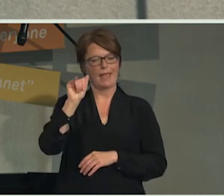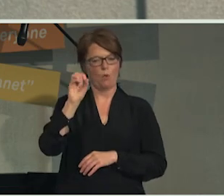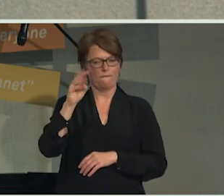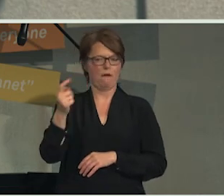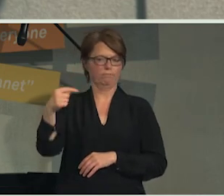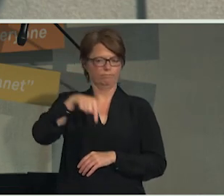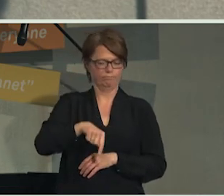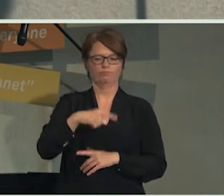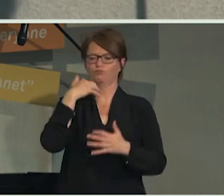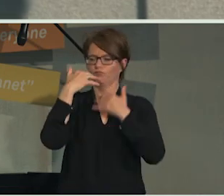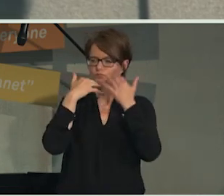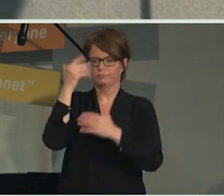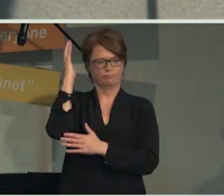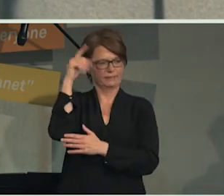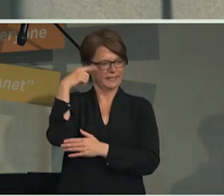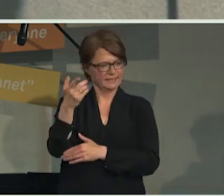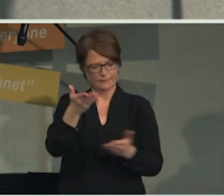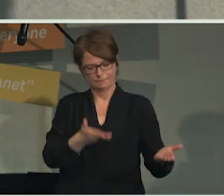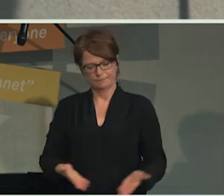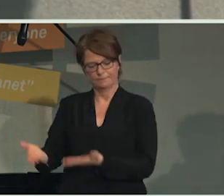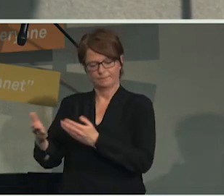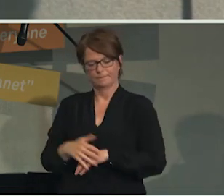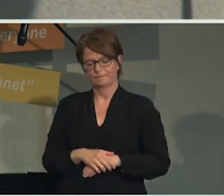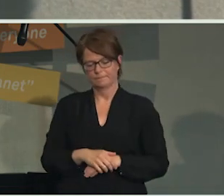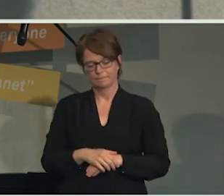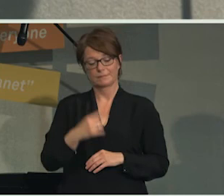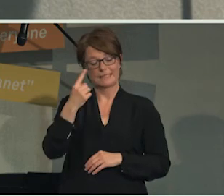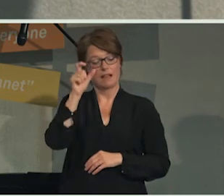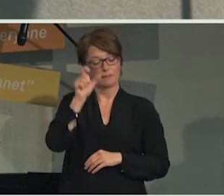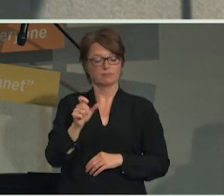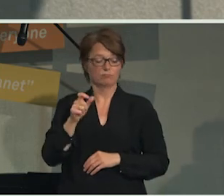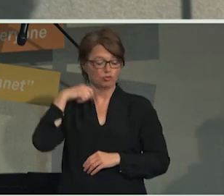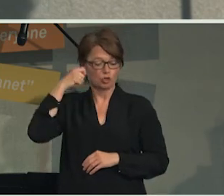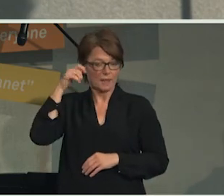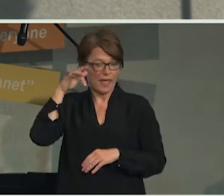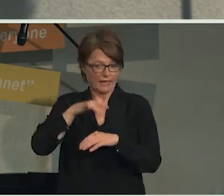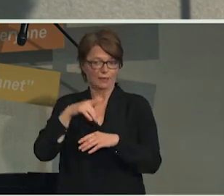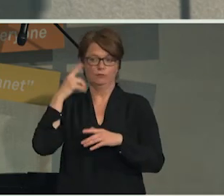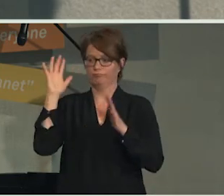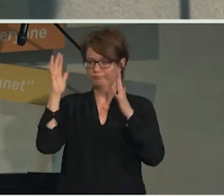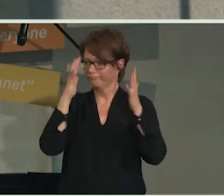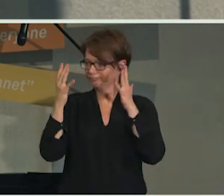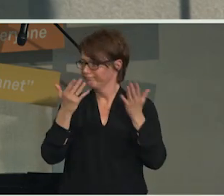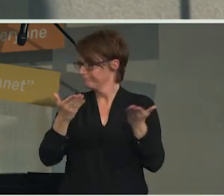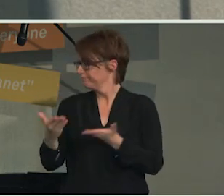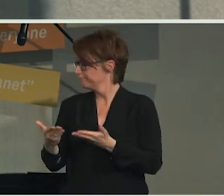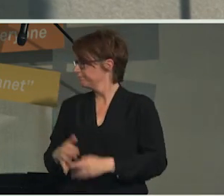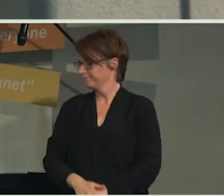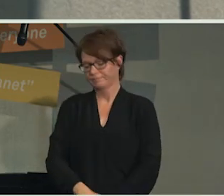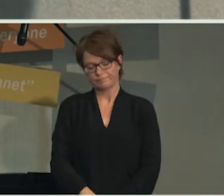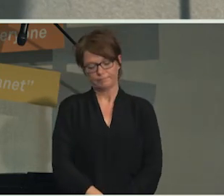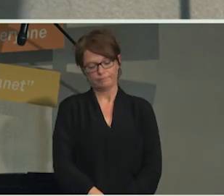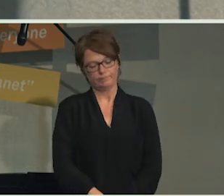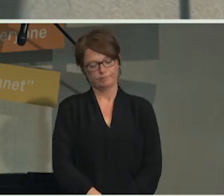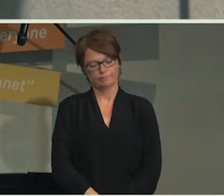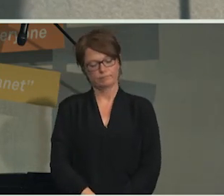She's also a photographer, a filmmaker, a model, and an activist, all of this. And her documentary, Acting White, was part of the